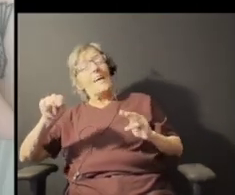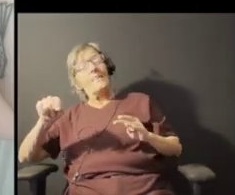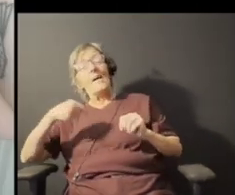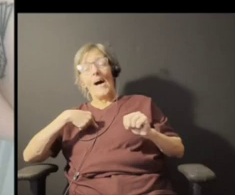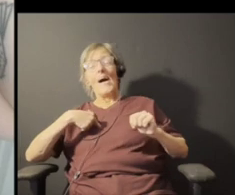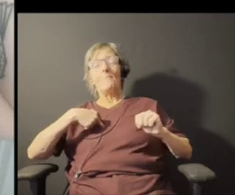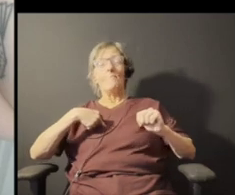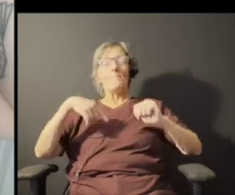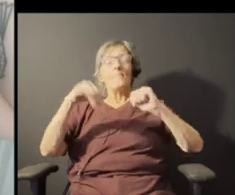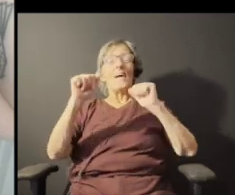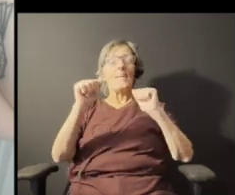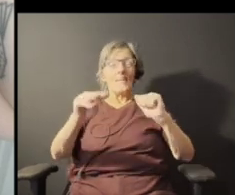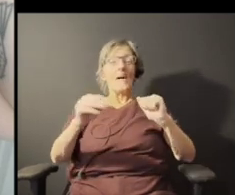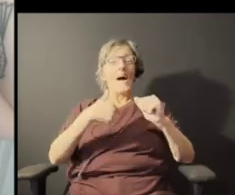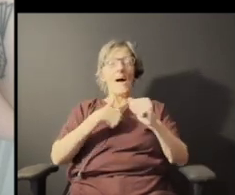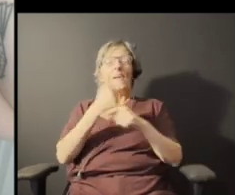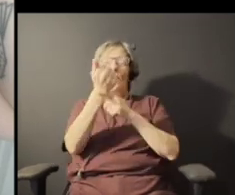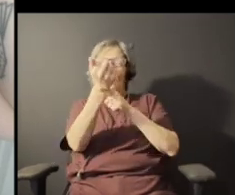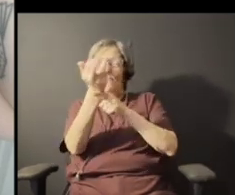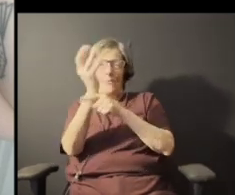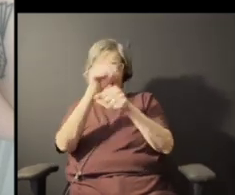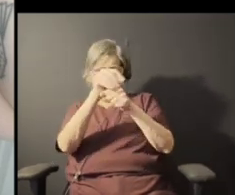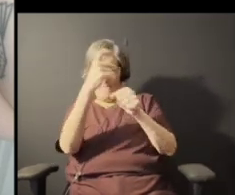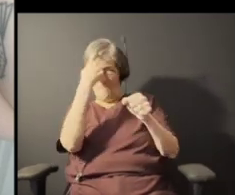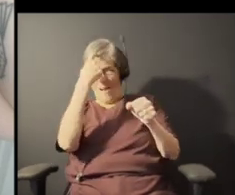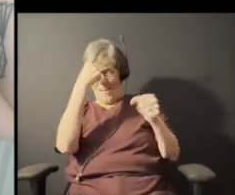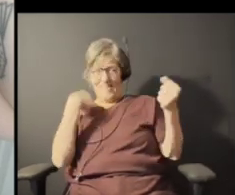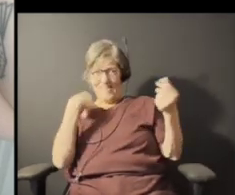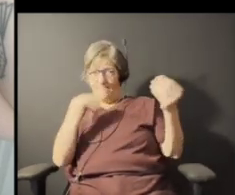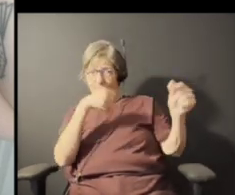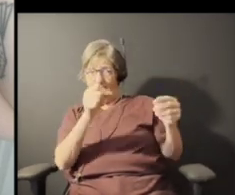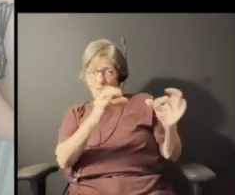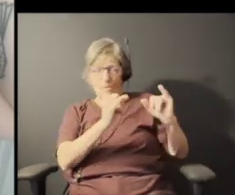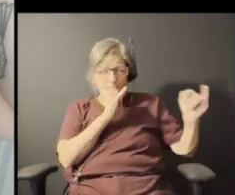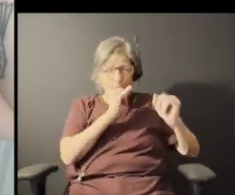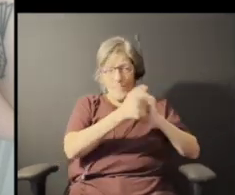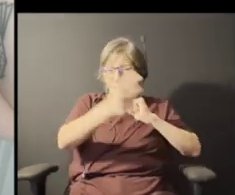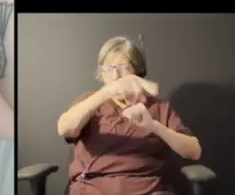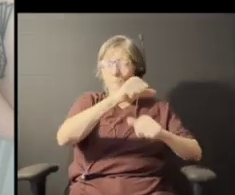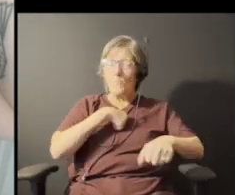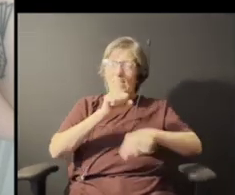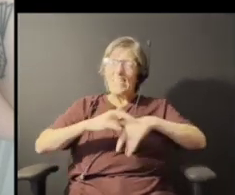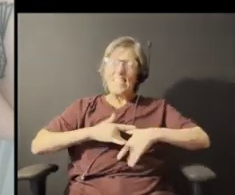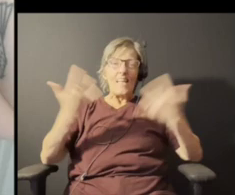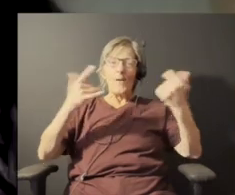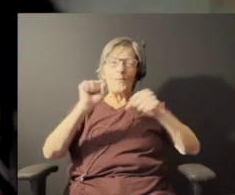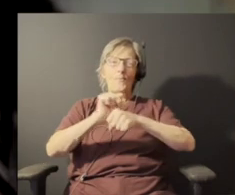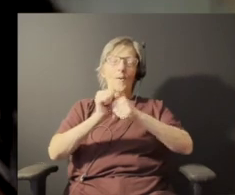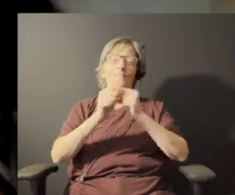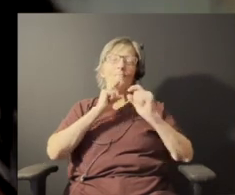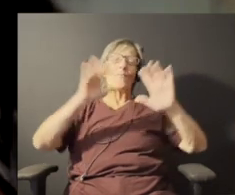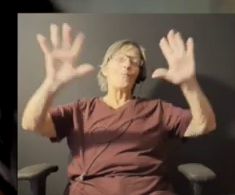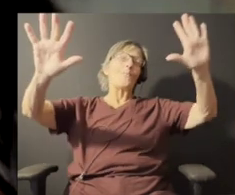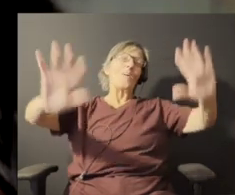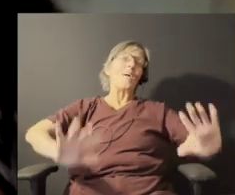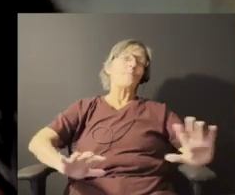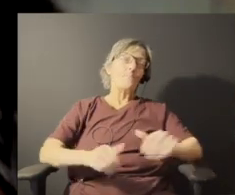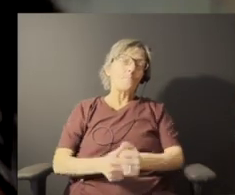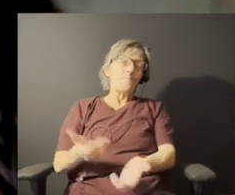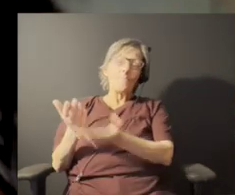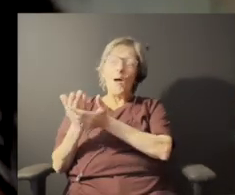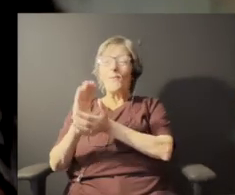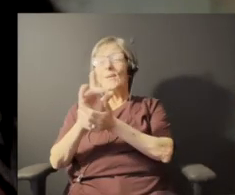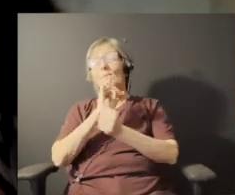but I have a couple in mind and who I'm excited to work with. So that's great.